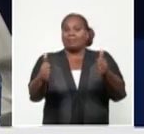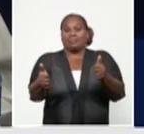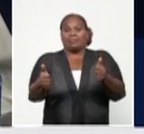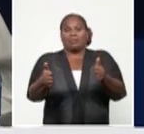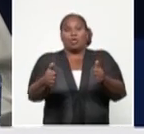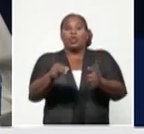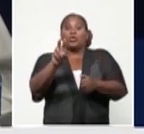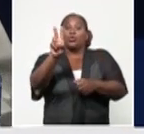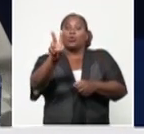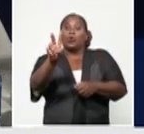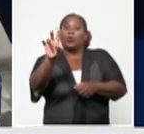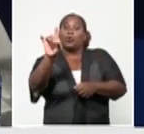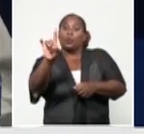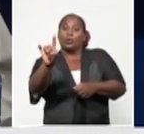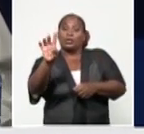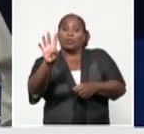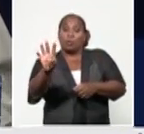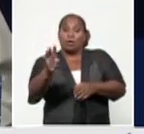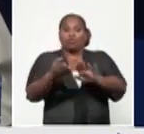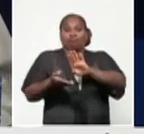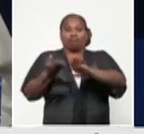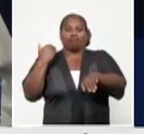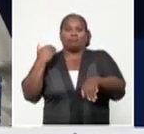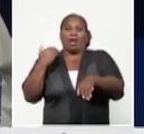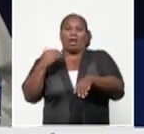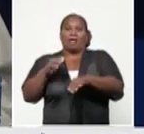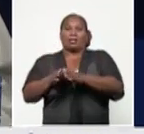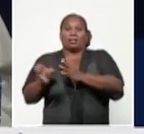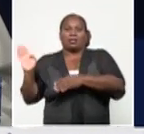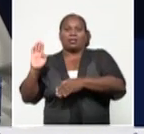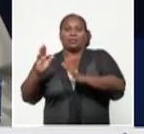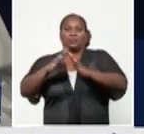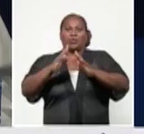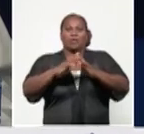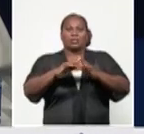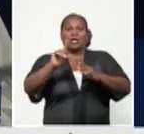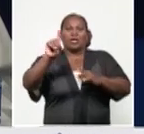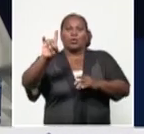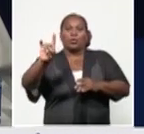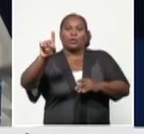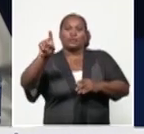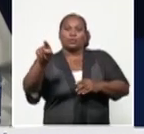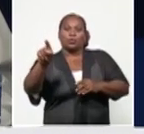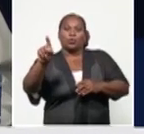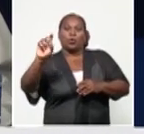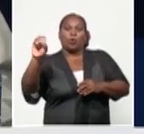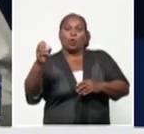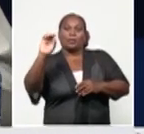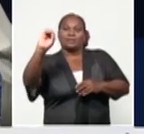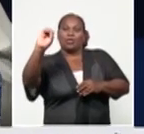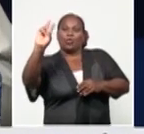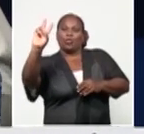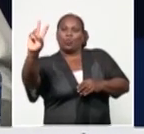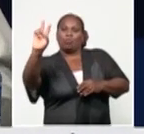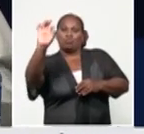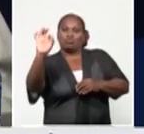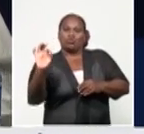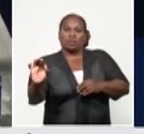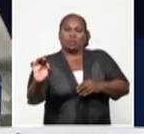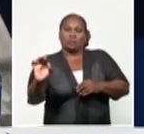treatment, 294, or 91.02%, have been discharged from